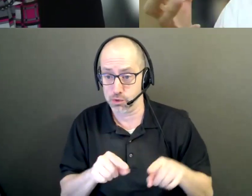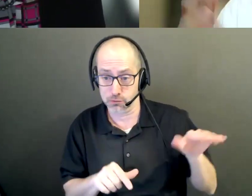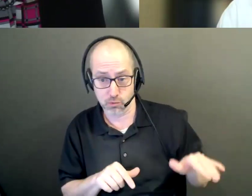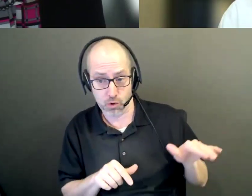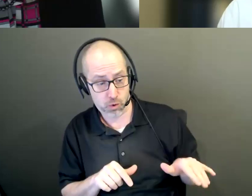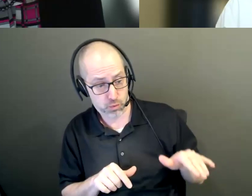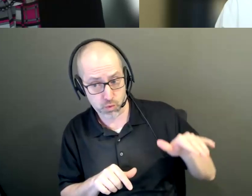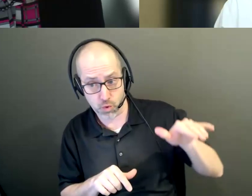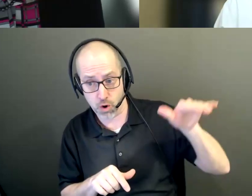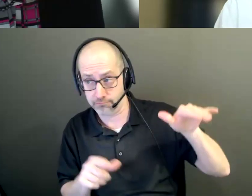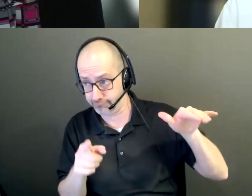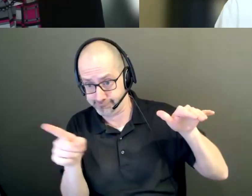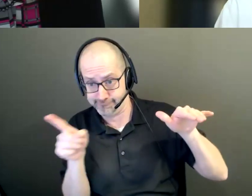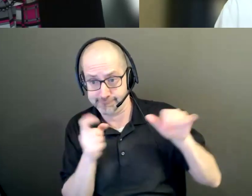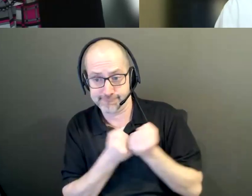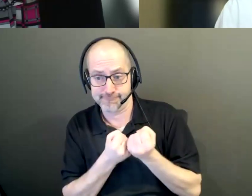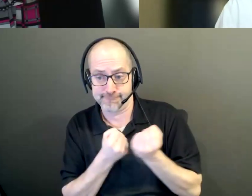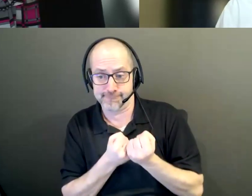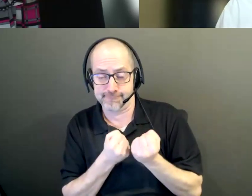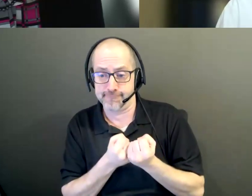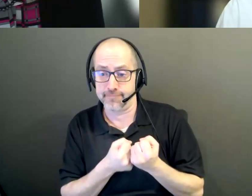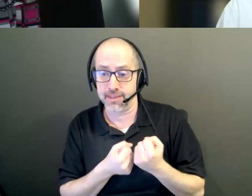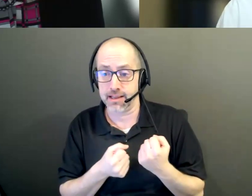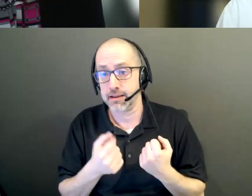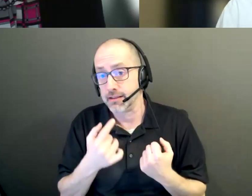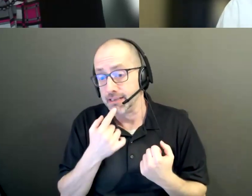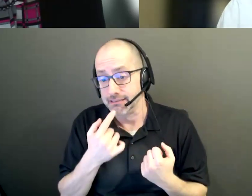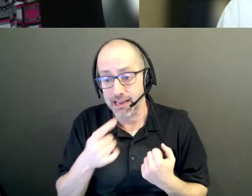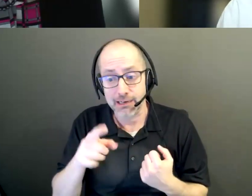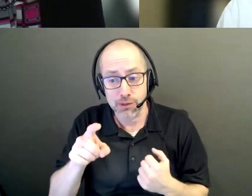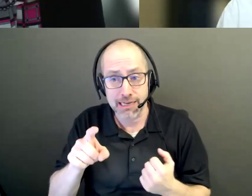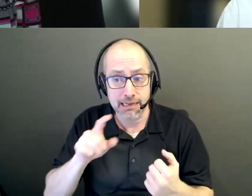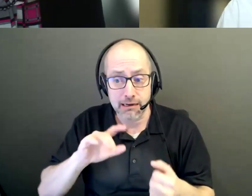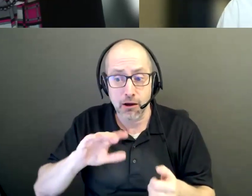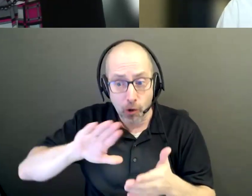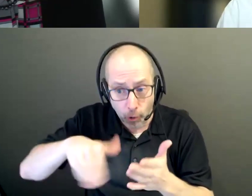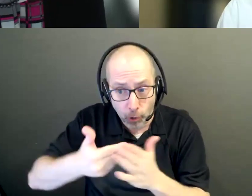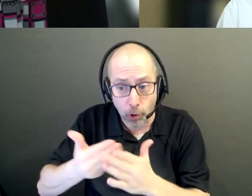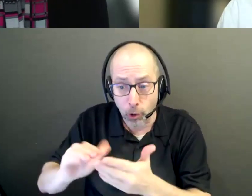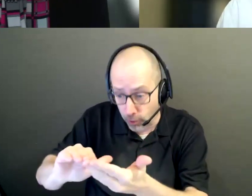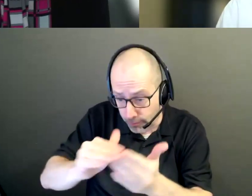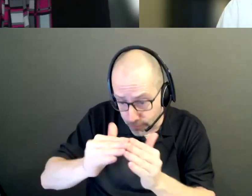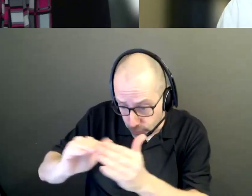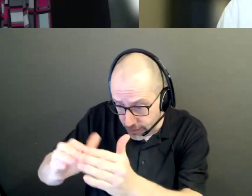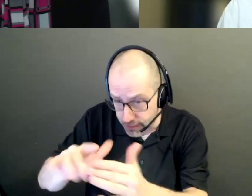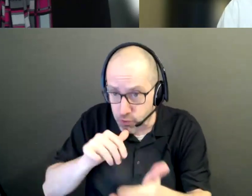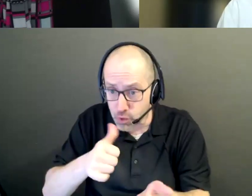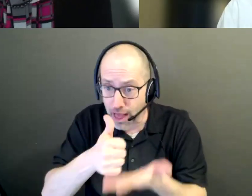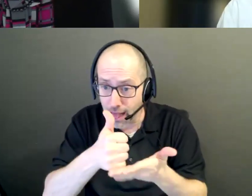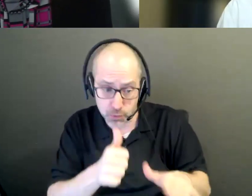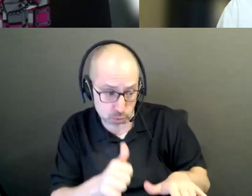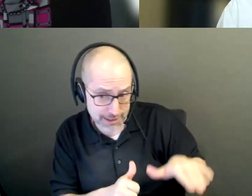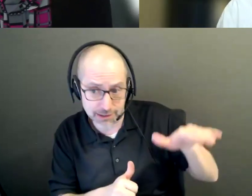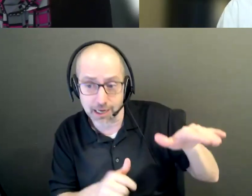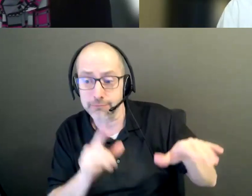and growing up. And they say that it takes a village to raise a child. And in this case, I had a village